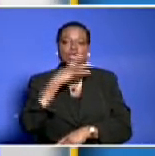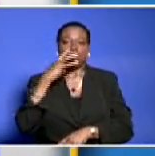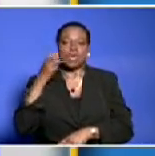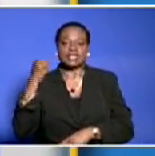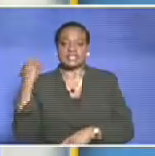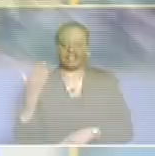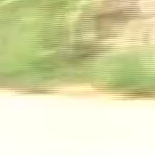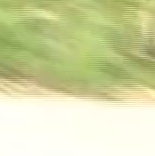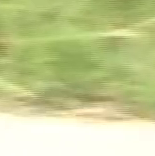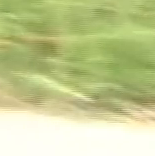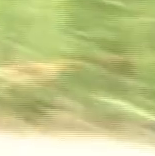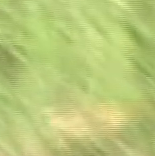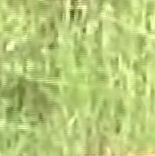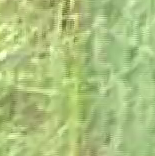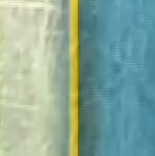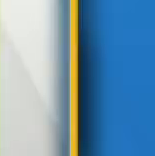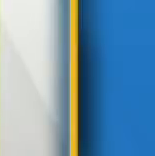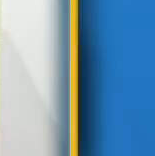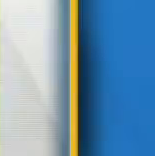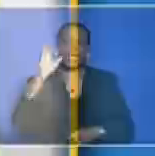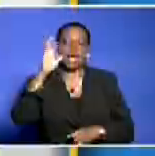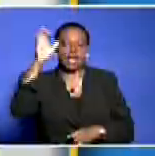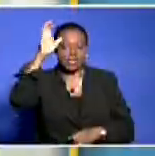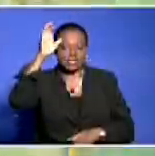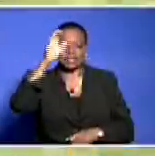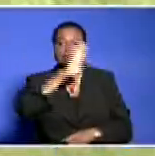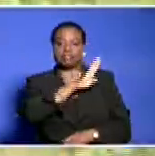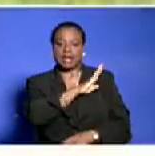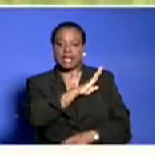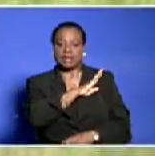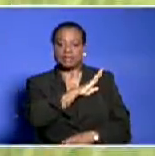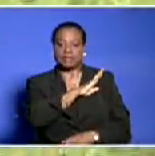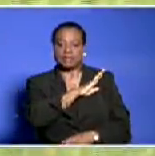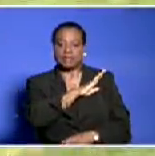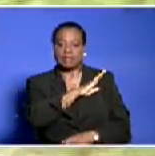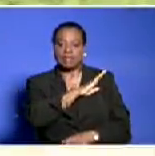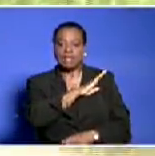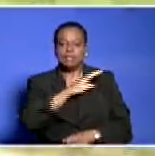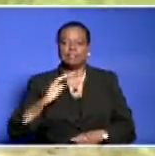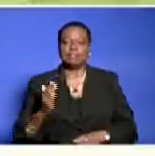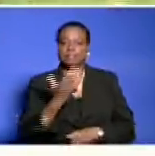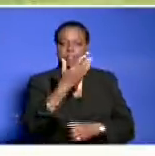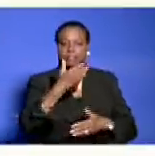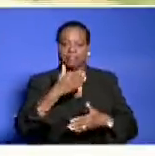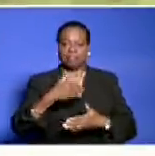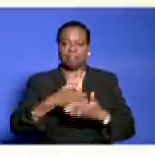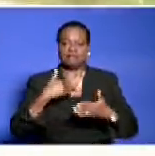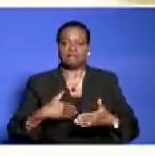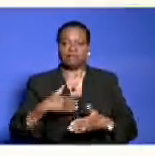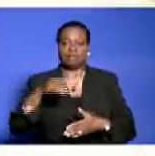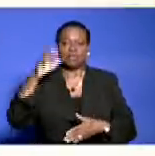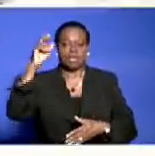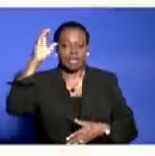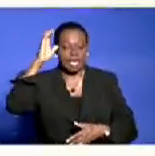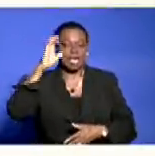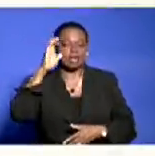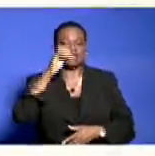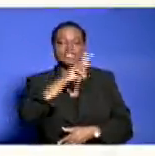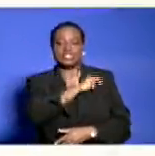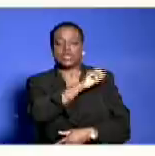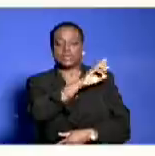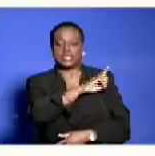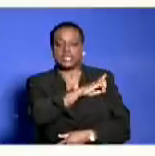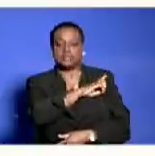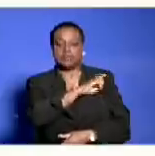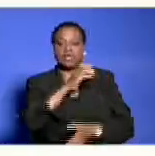arraignments. 40-year-old Carlos Brown of East Dennis Court appeared before Magistrate Kyra Turnquest DeVoe in court number